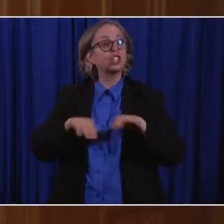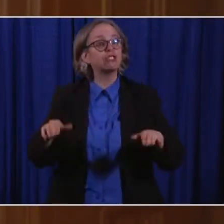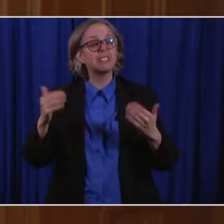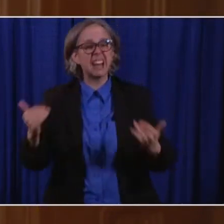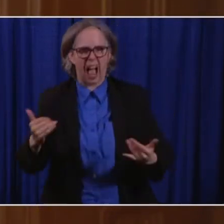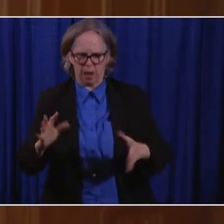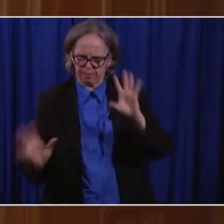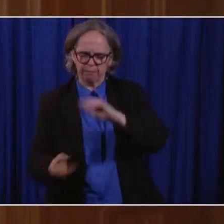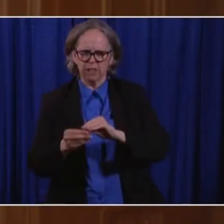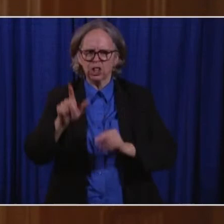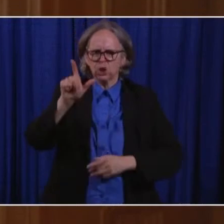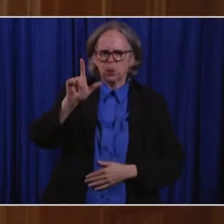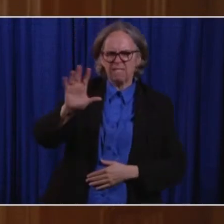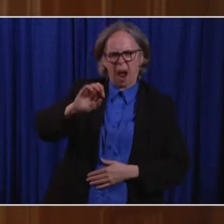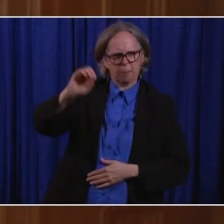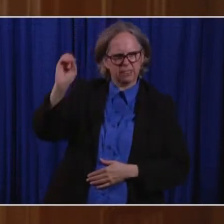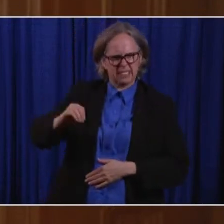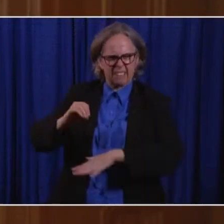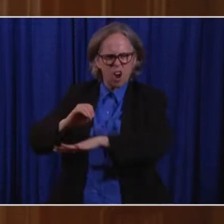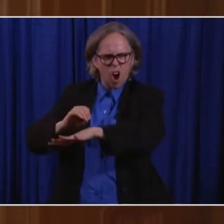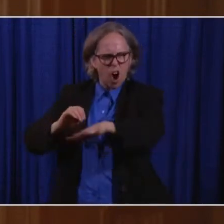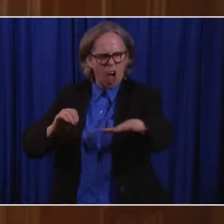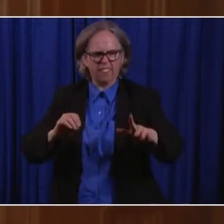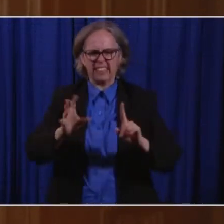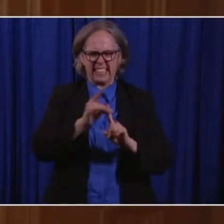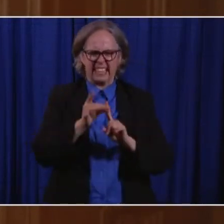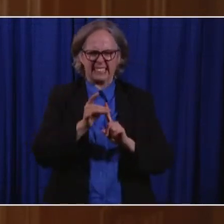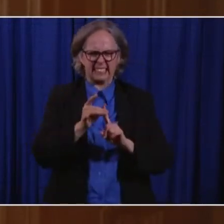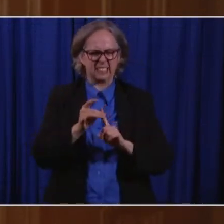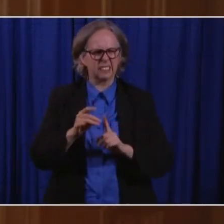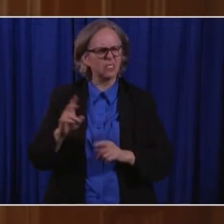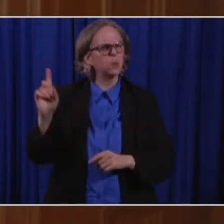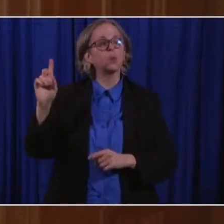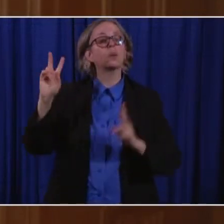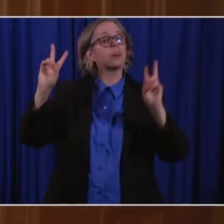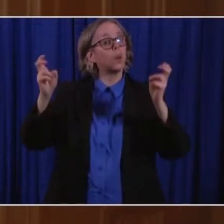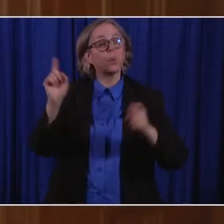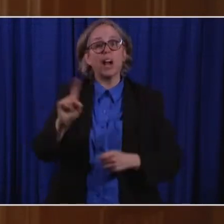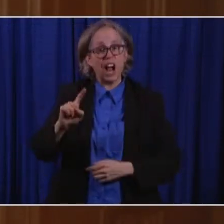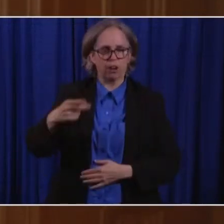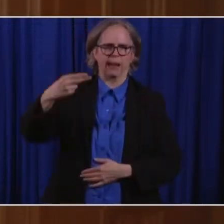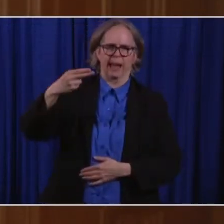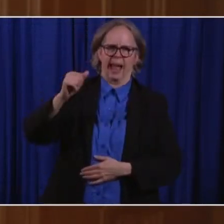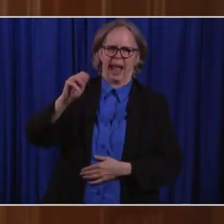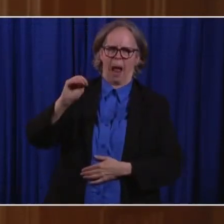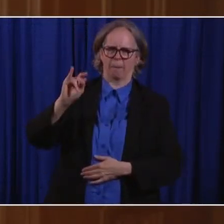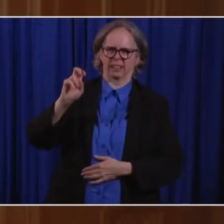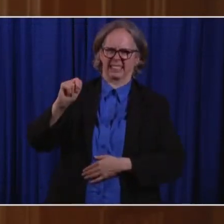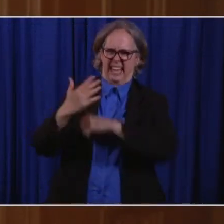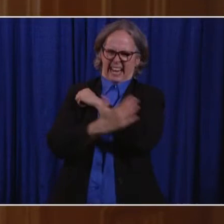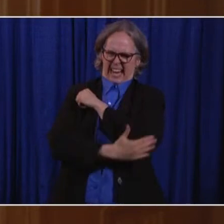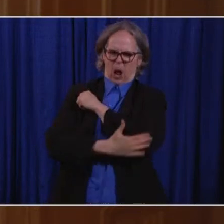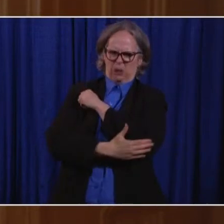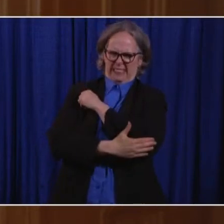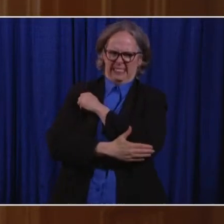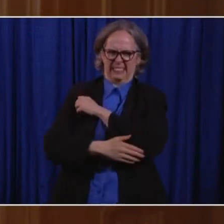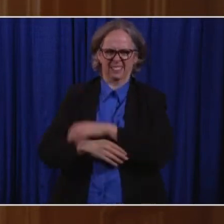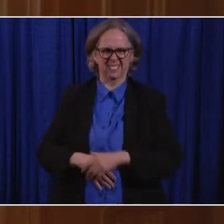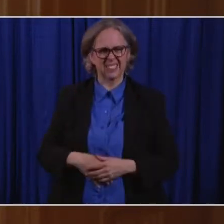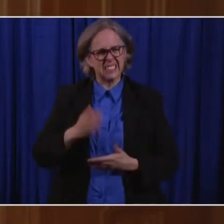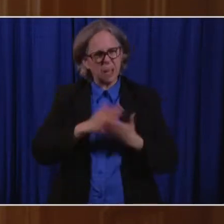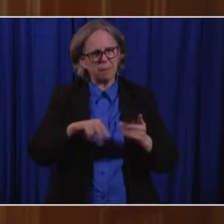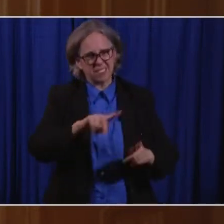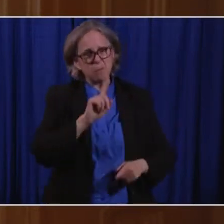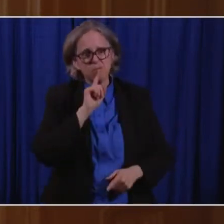in Hamilton County, and some children are sick enough there for hospital stays. According to Dr.